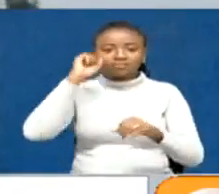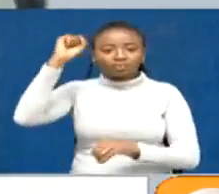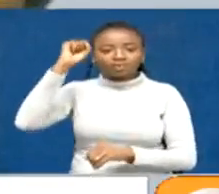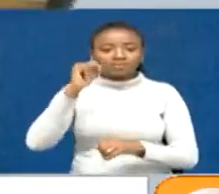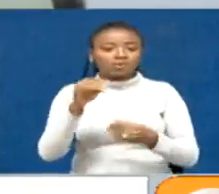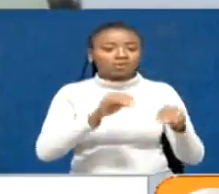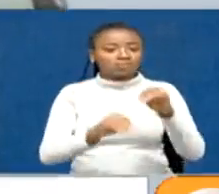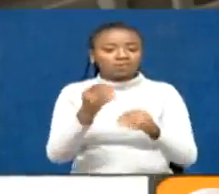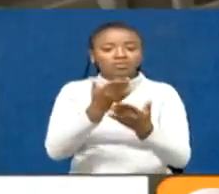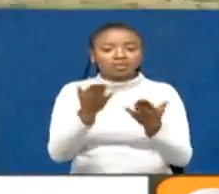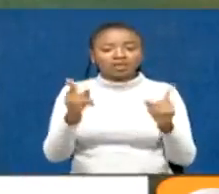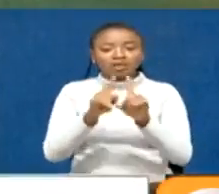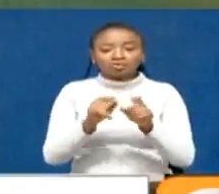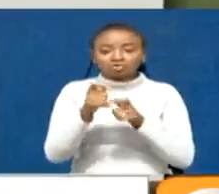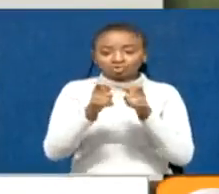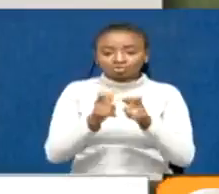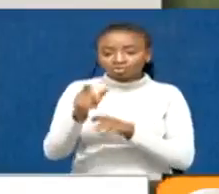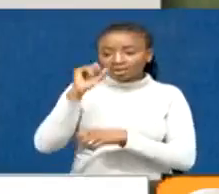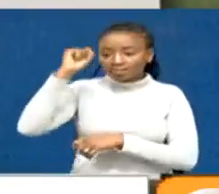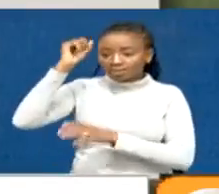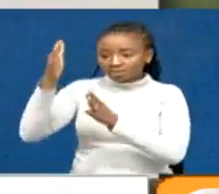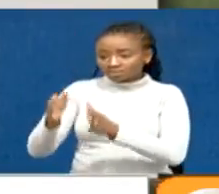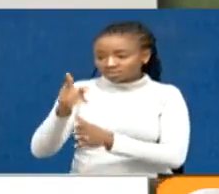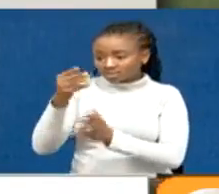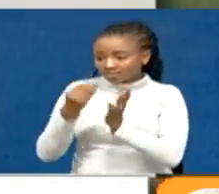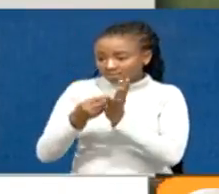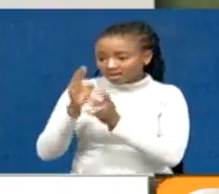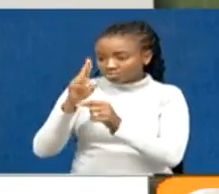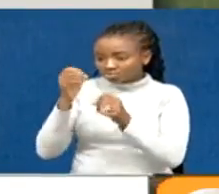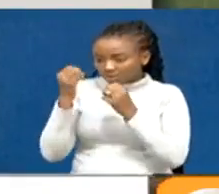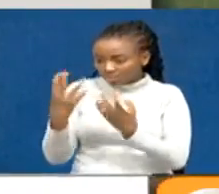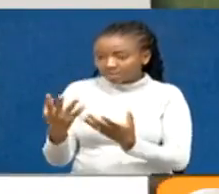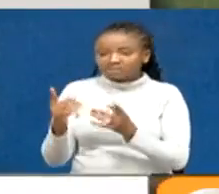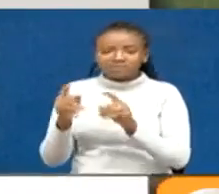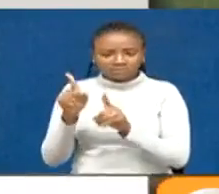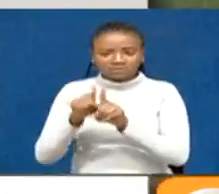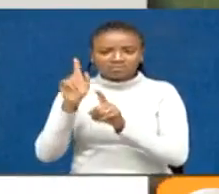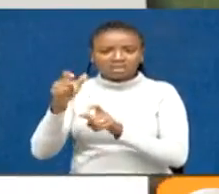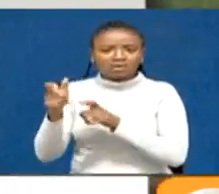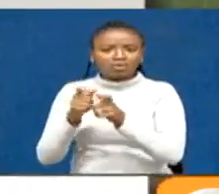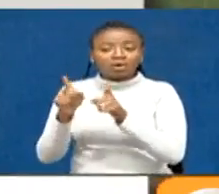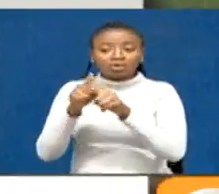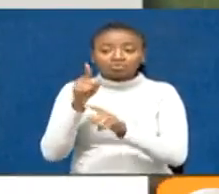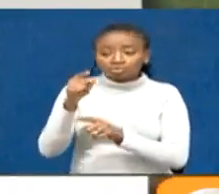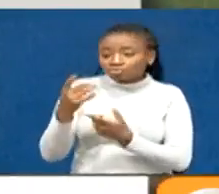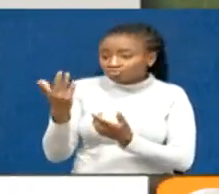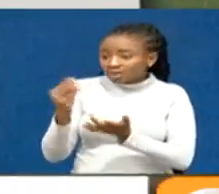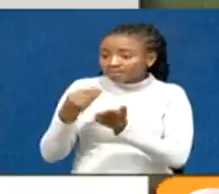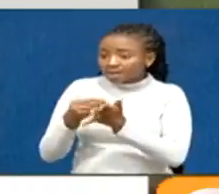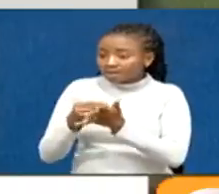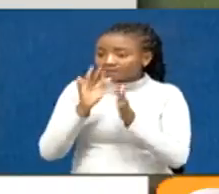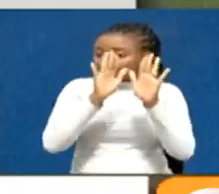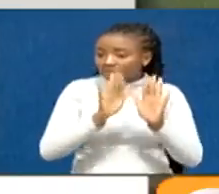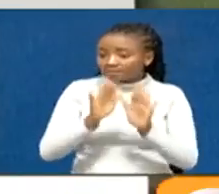money a political party or candidate spends on elections. It also requires aspirants to disclose their source of campaign funds